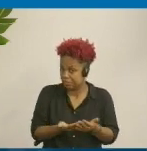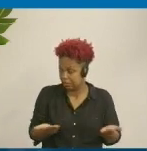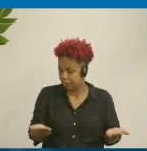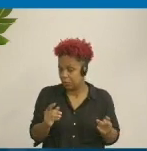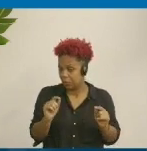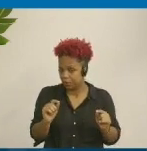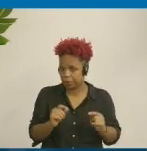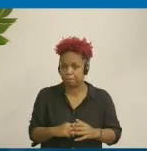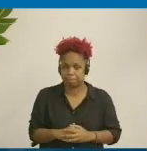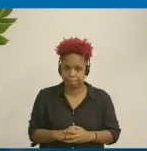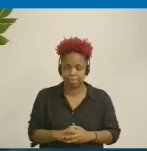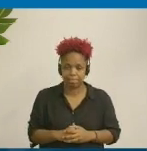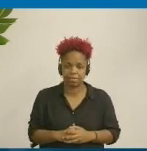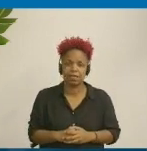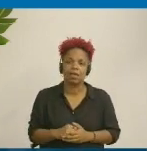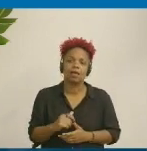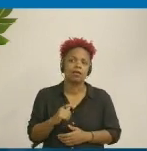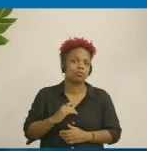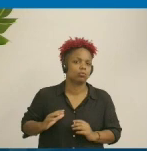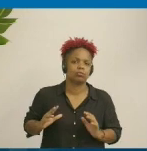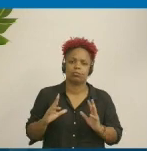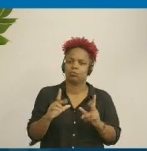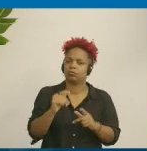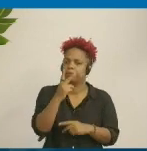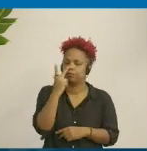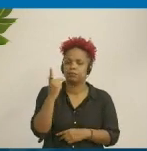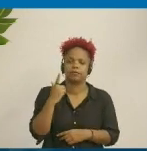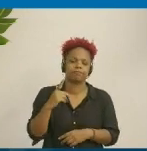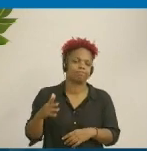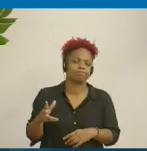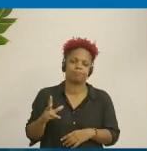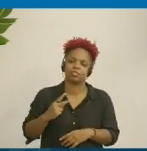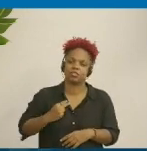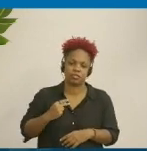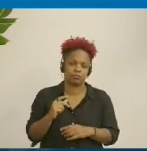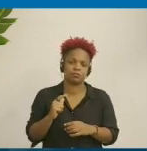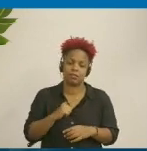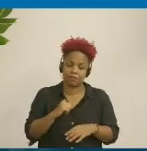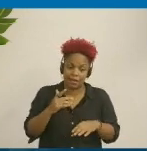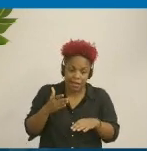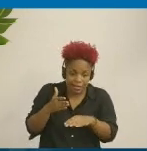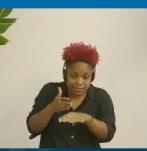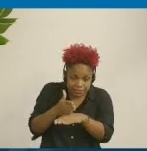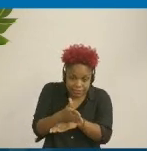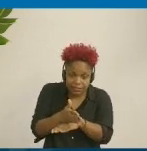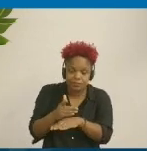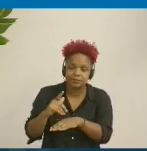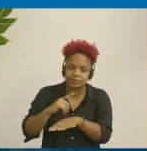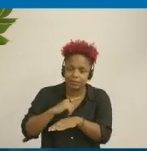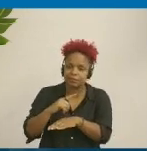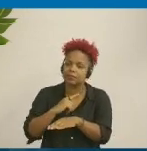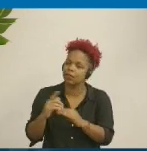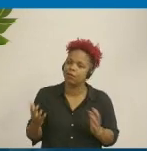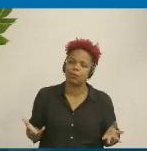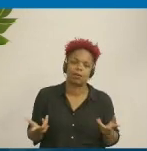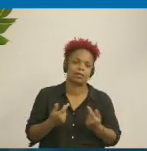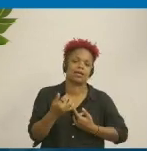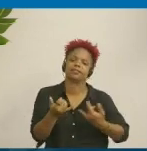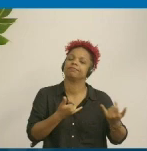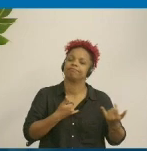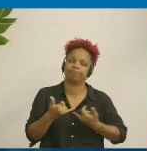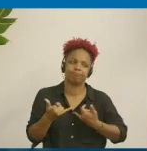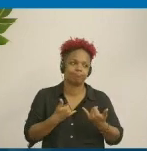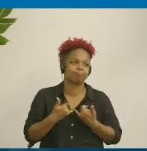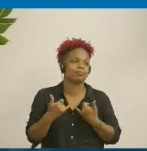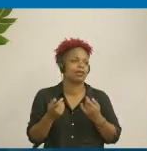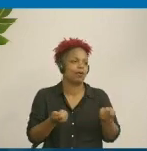should have access to a better resources and information they need to take control over their well-being. We are committed